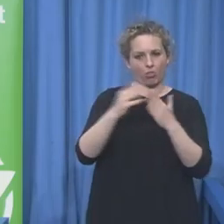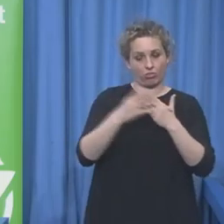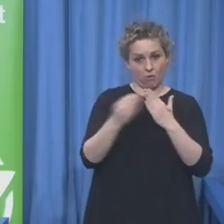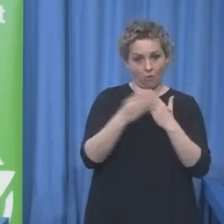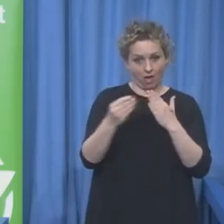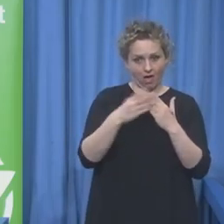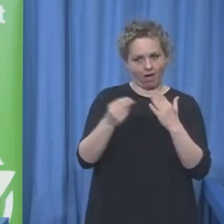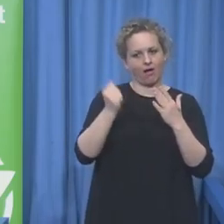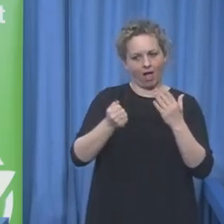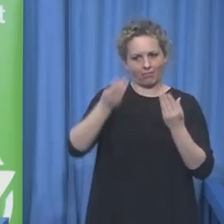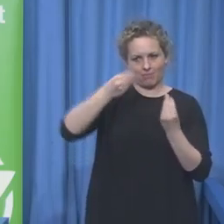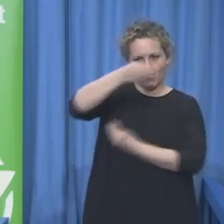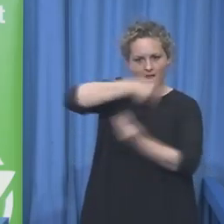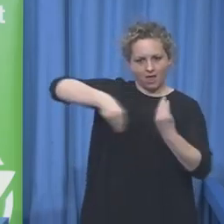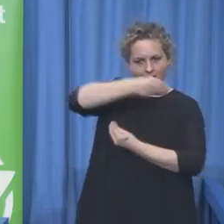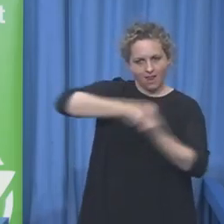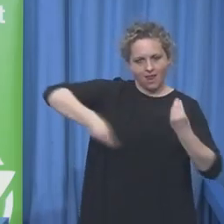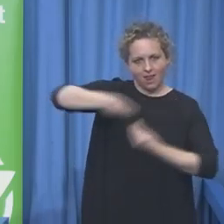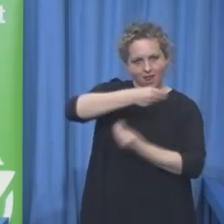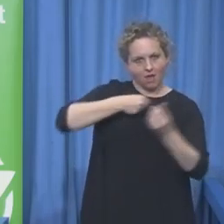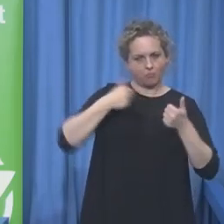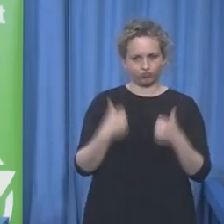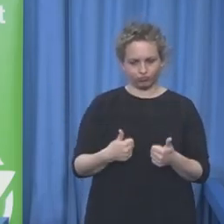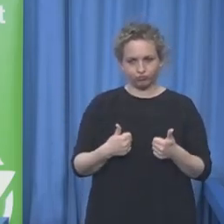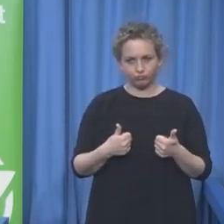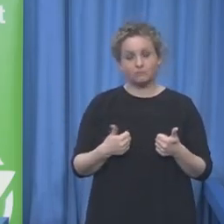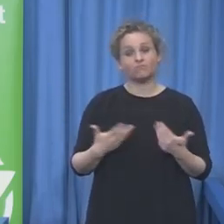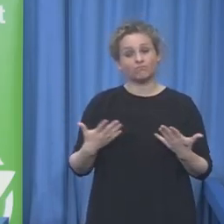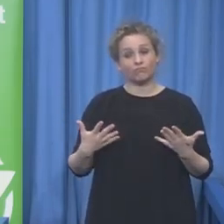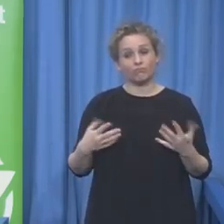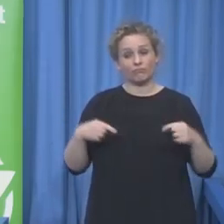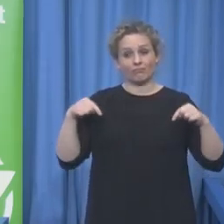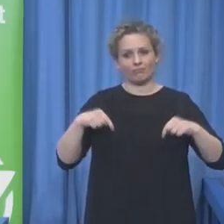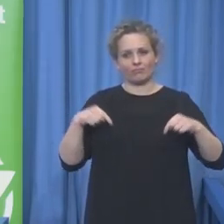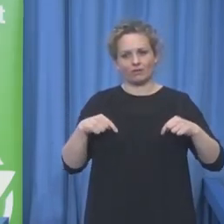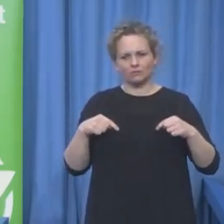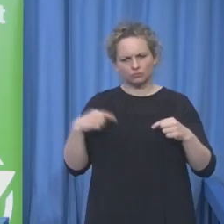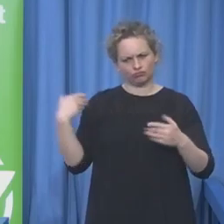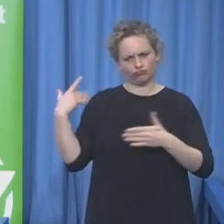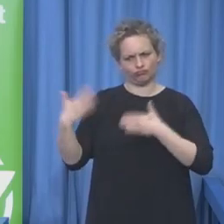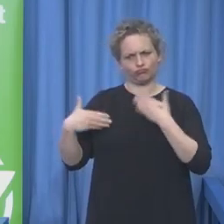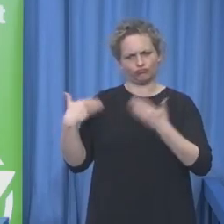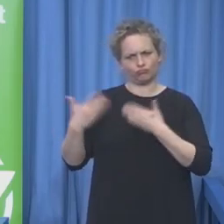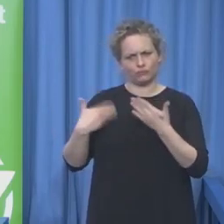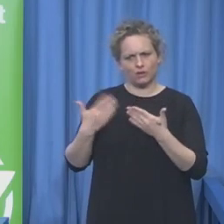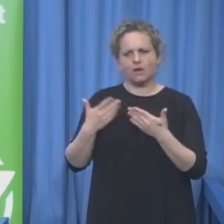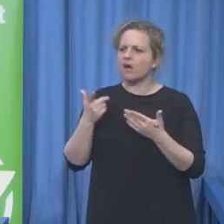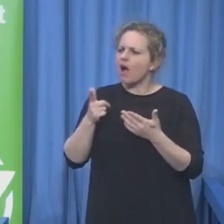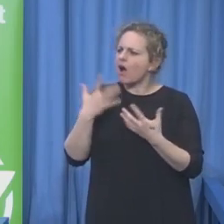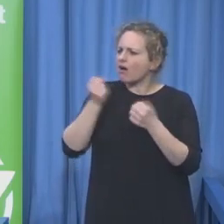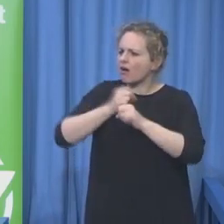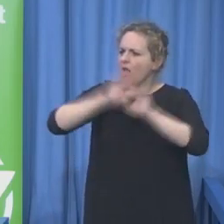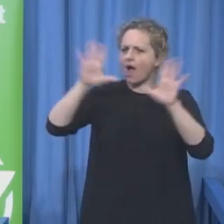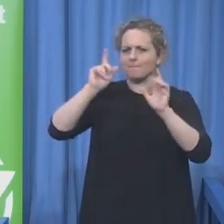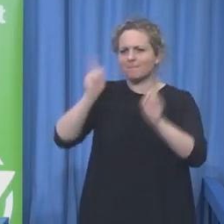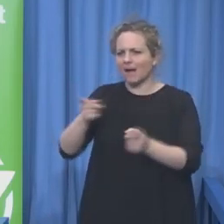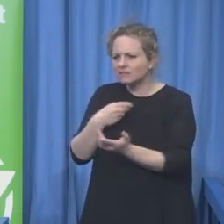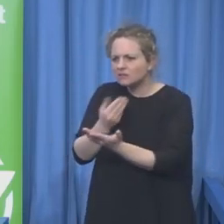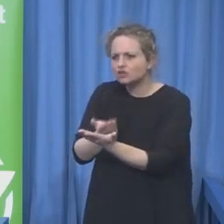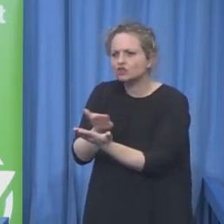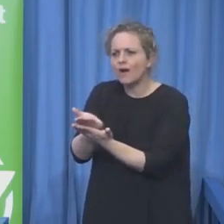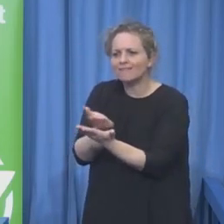recovery services that we provide, and the second one is from our commercial activities that I will elaborate about them in a